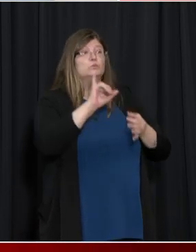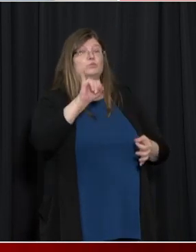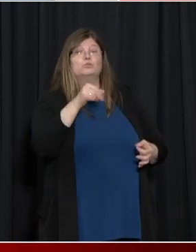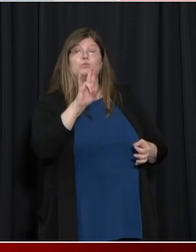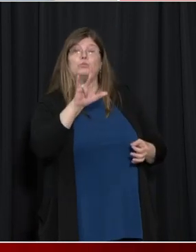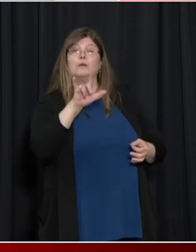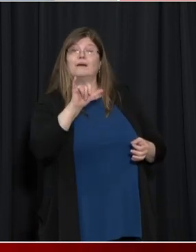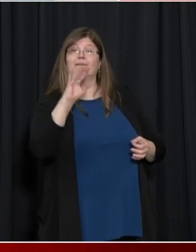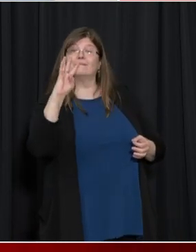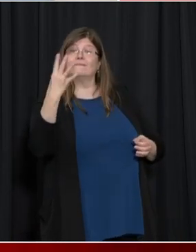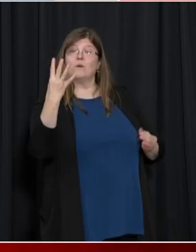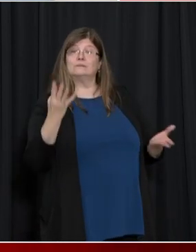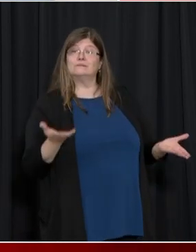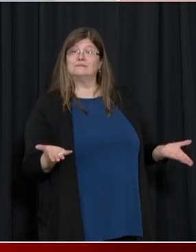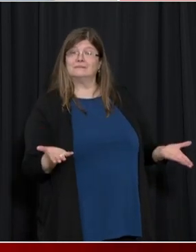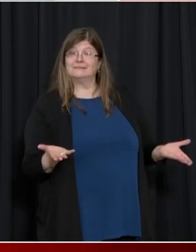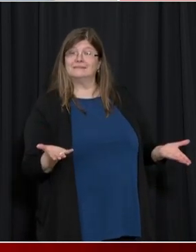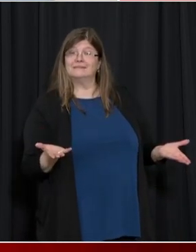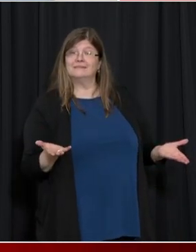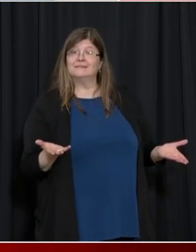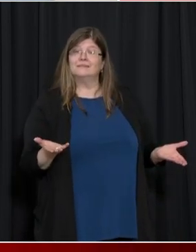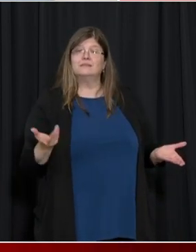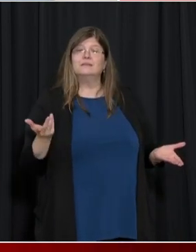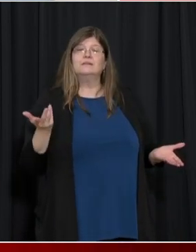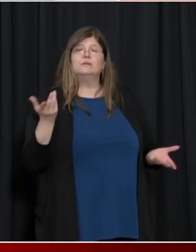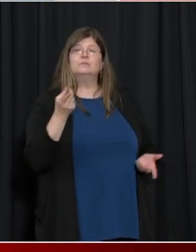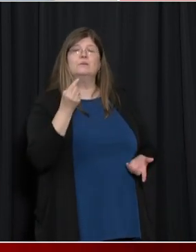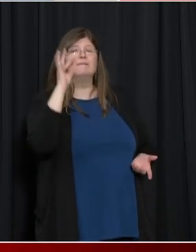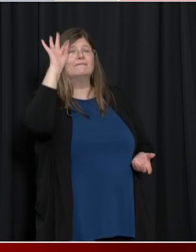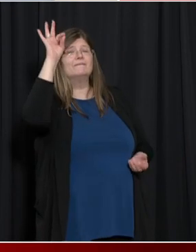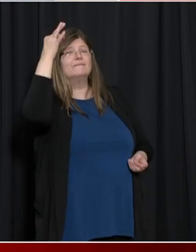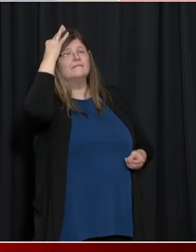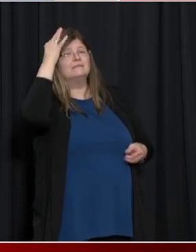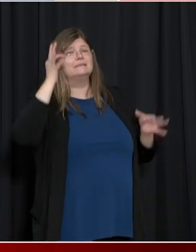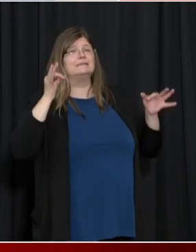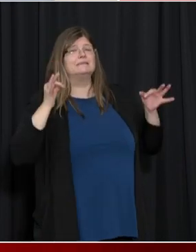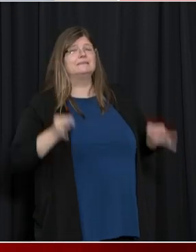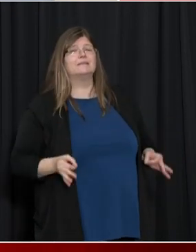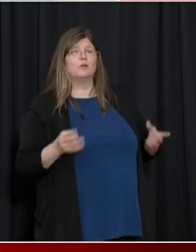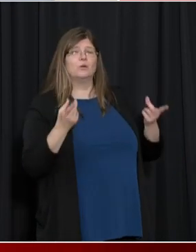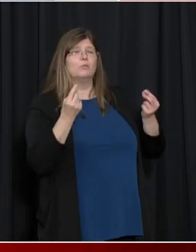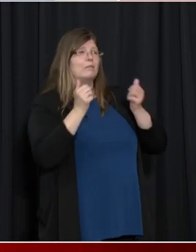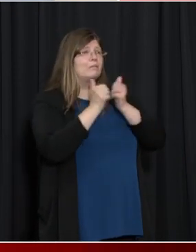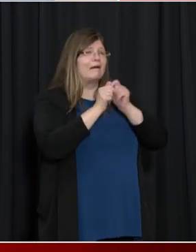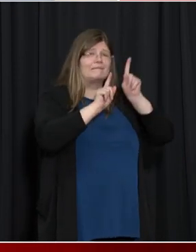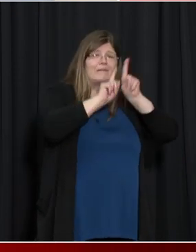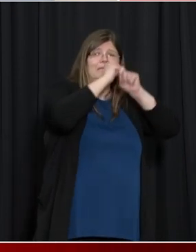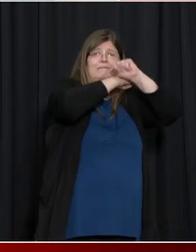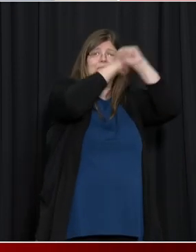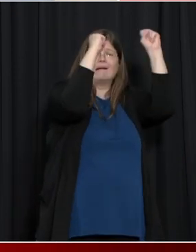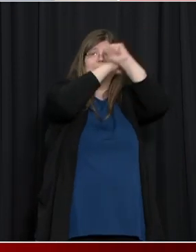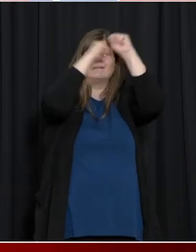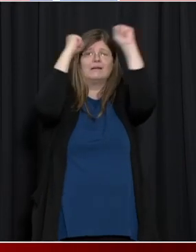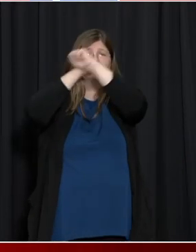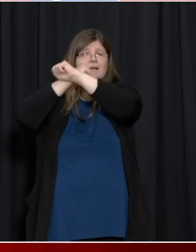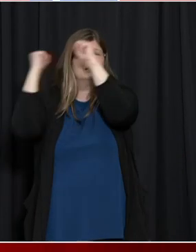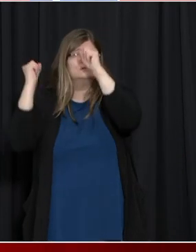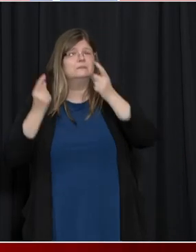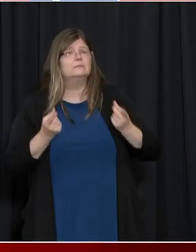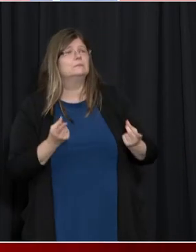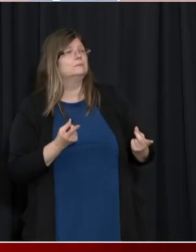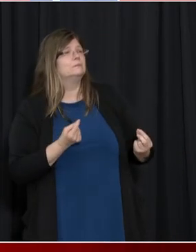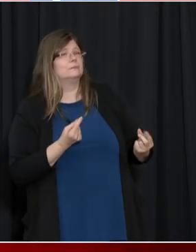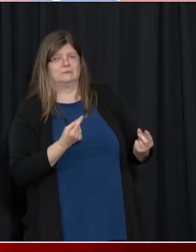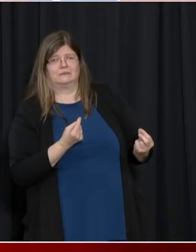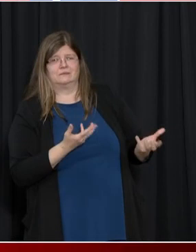What are you going to do if the federal government decides to have fireworks on July 4th? Well, we're going to continue to